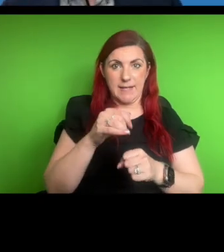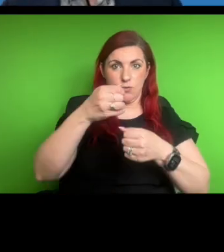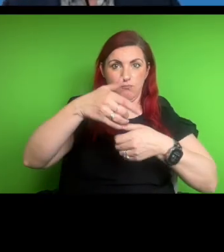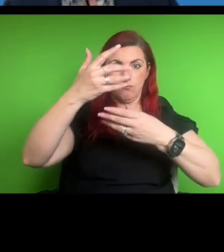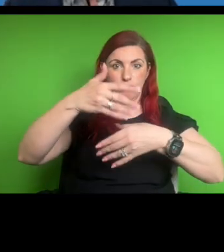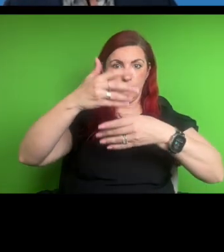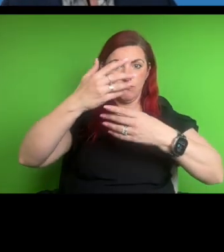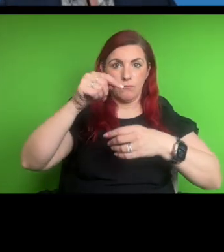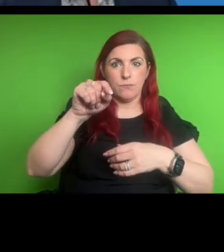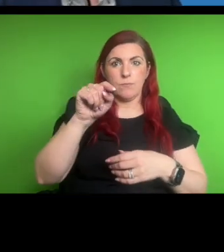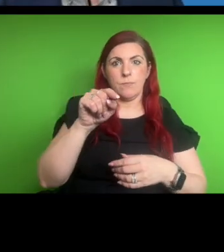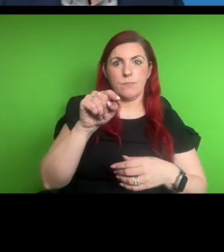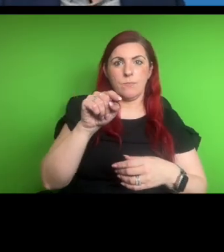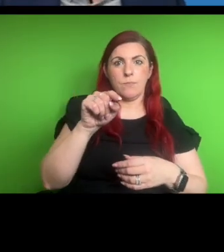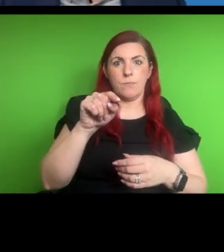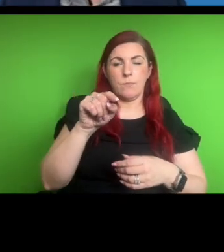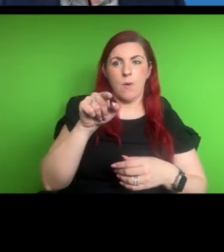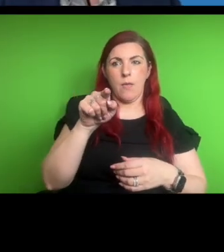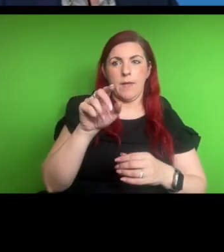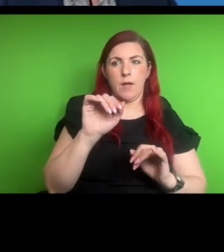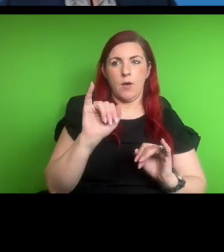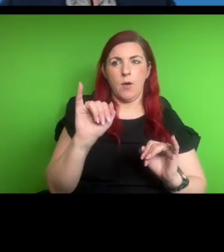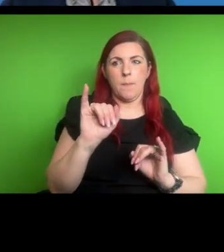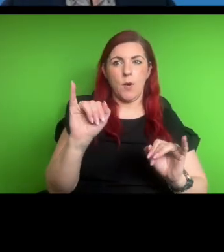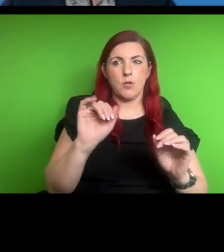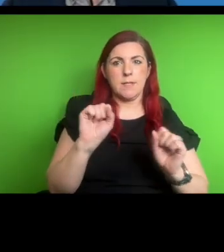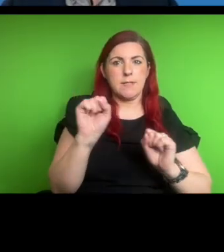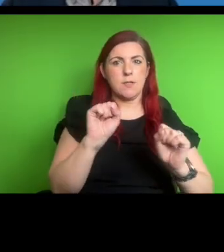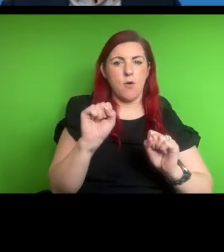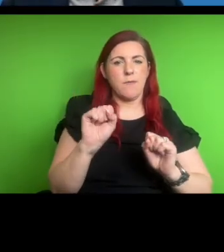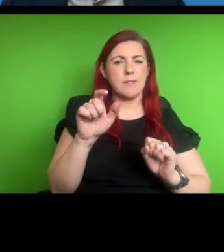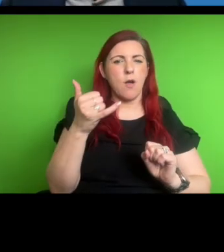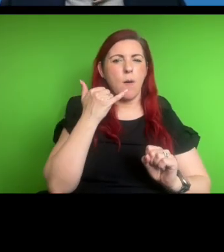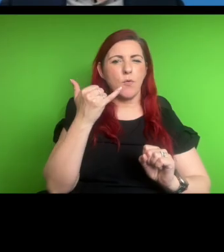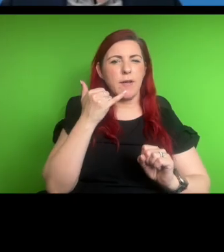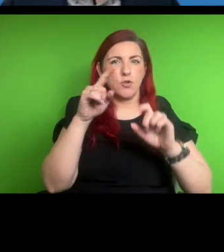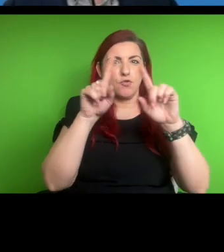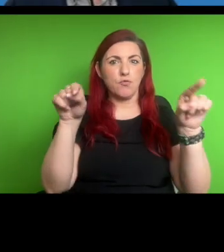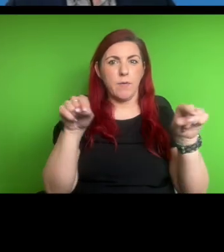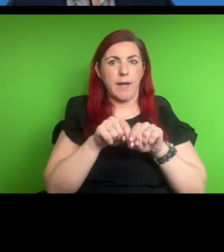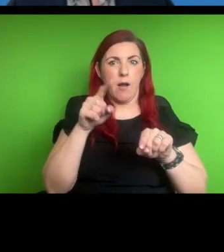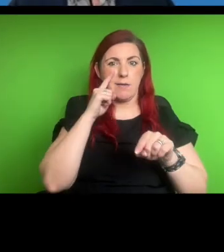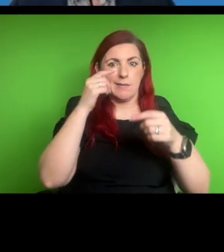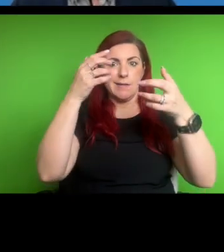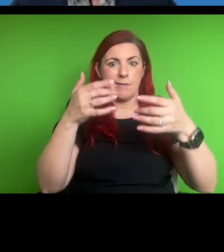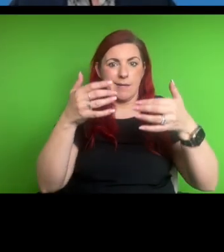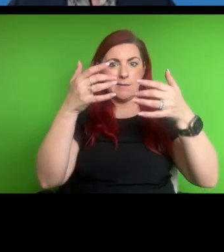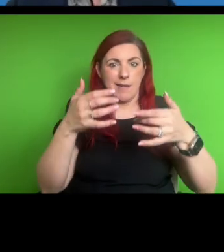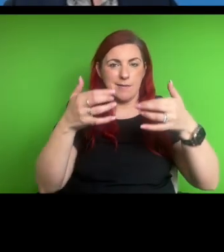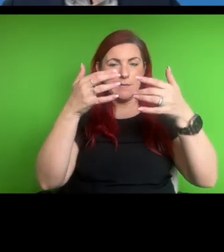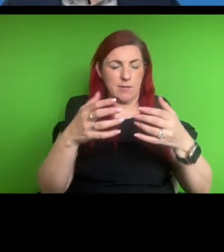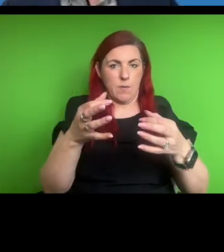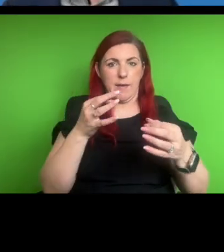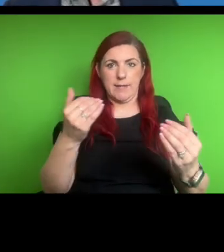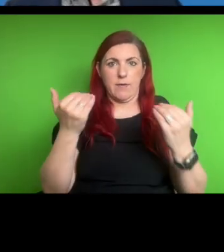emergency services operator screen. So they're getting the information in real time. So it's